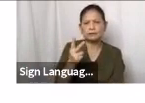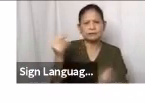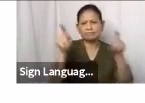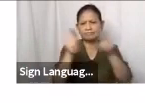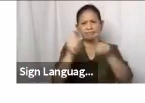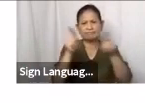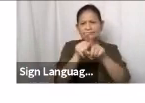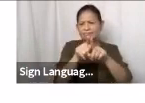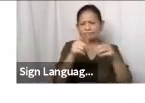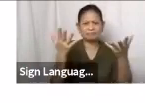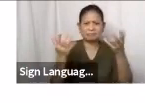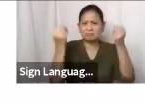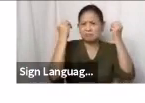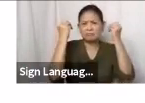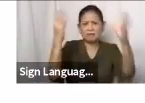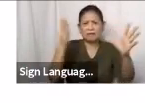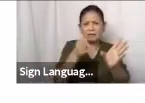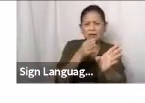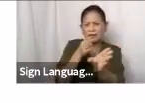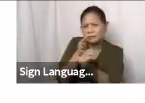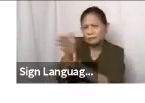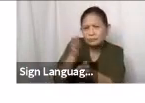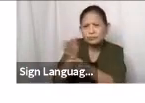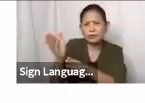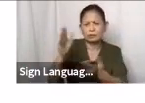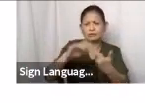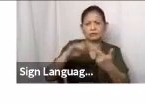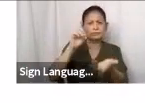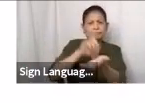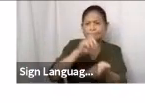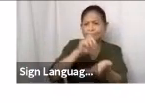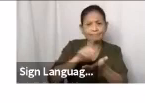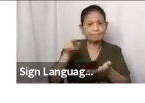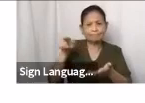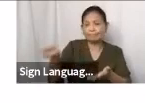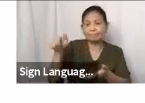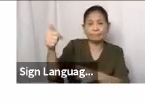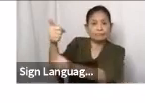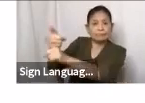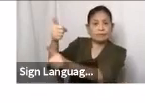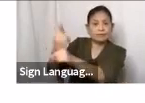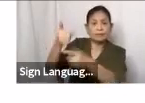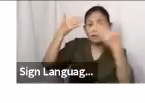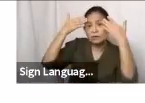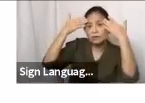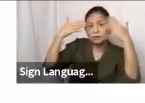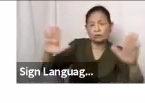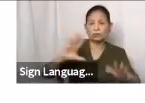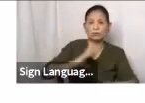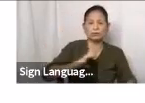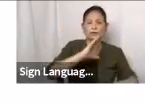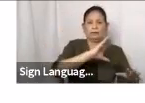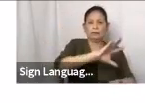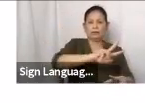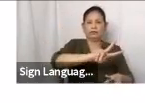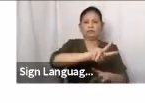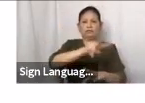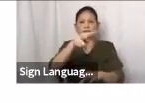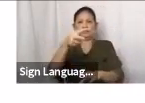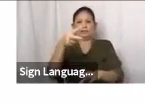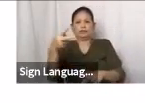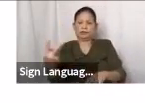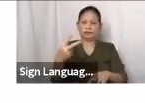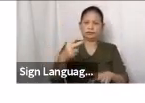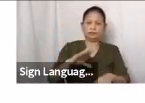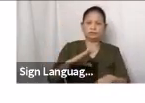our specialists or doctors, even they don't know about this transition process. And if they